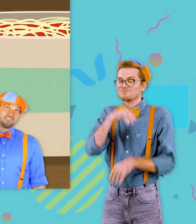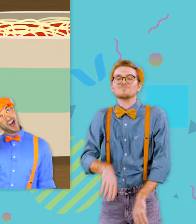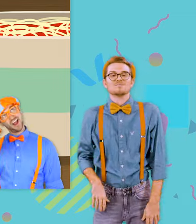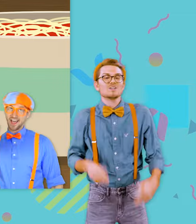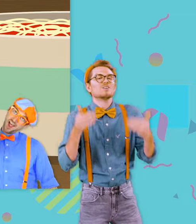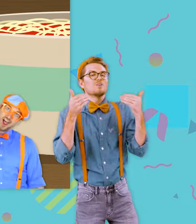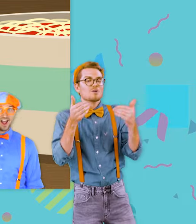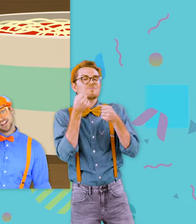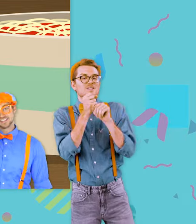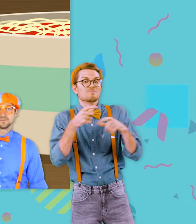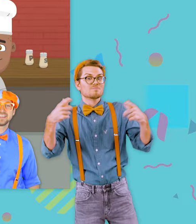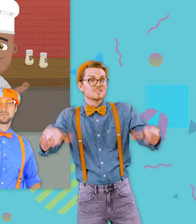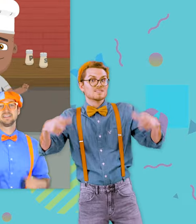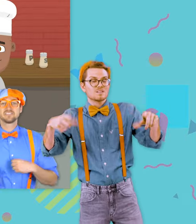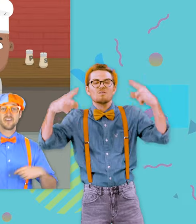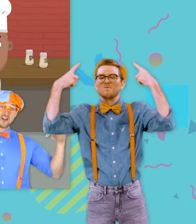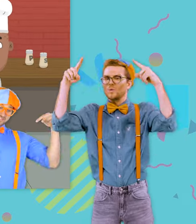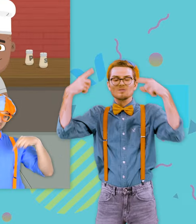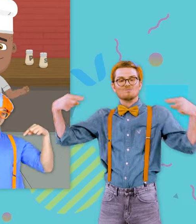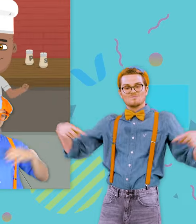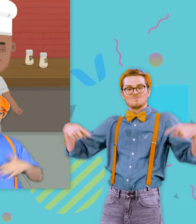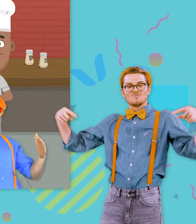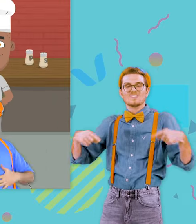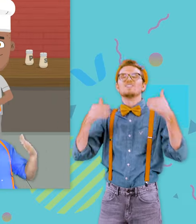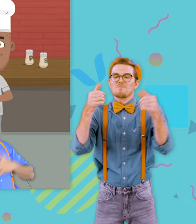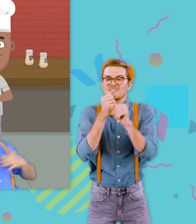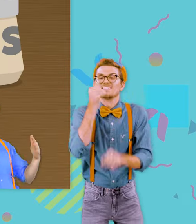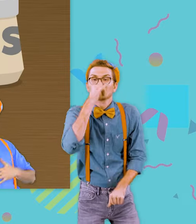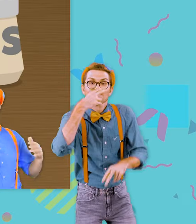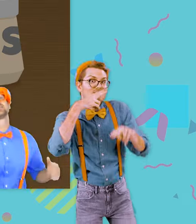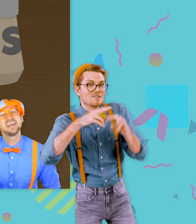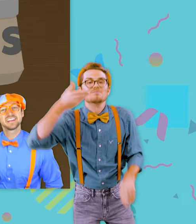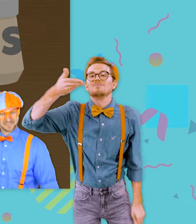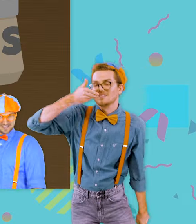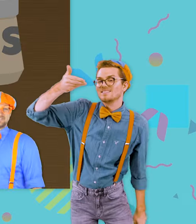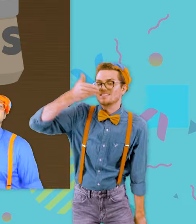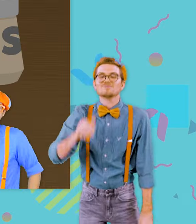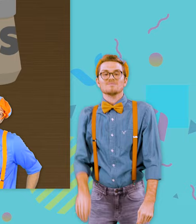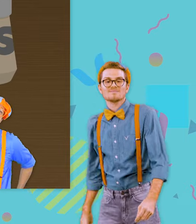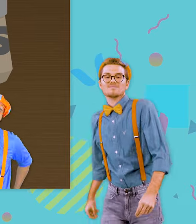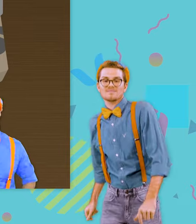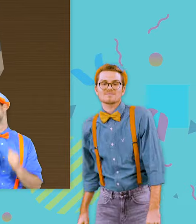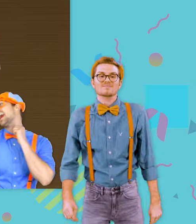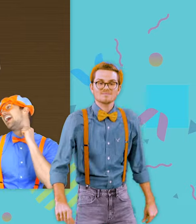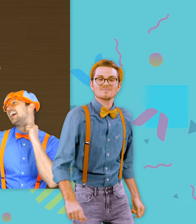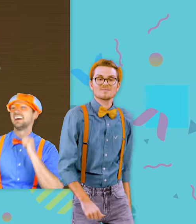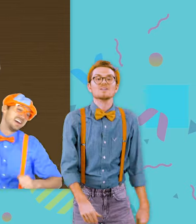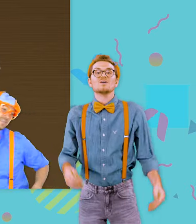funny, fun. Let's make a pizza for our tummy tum. Let's make a funny, fun